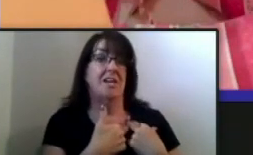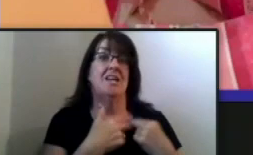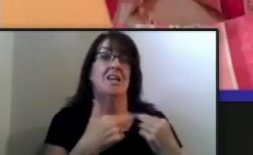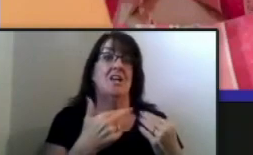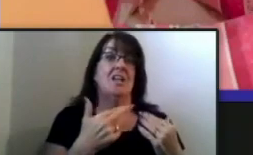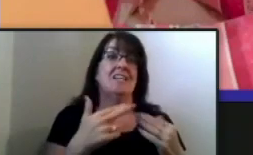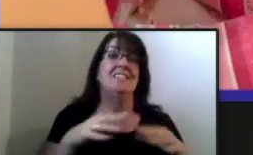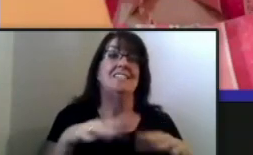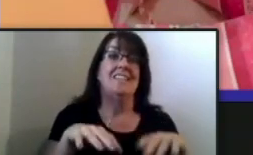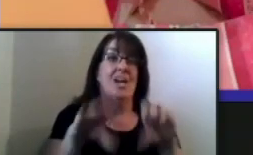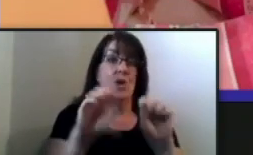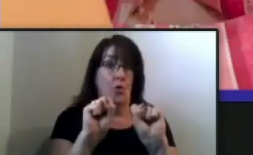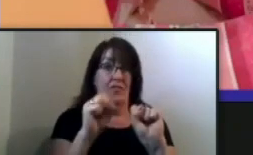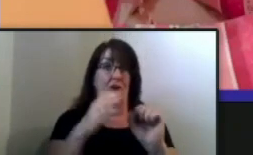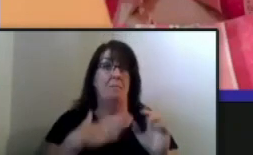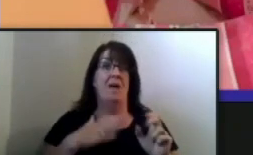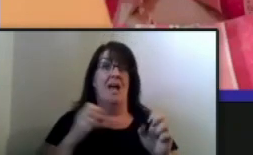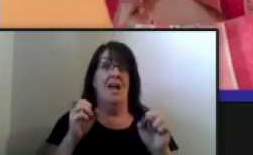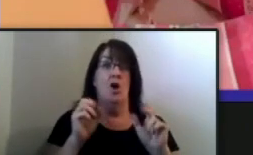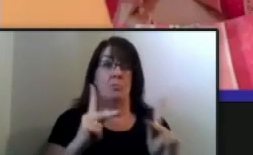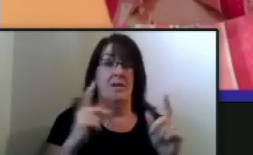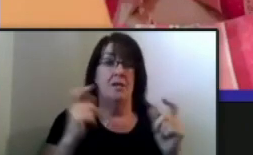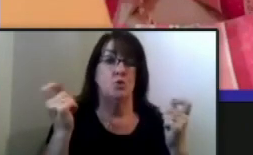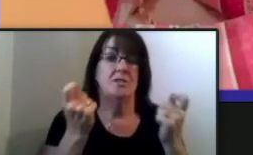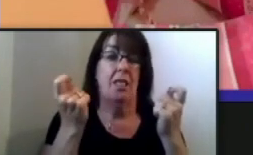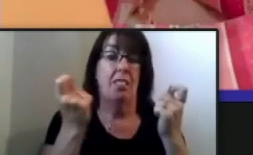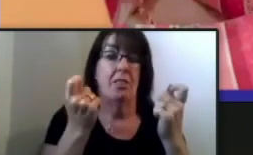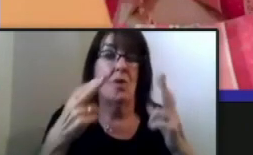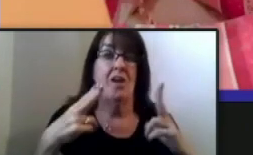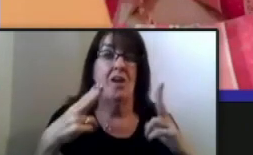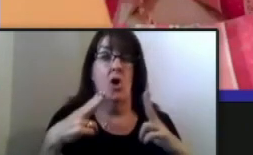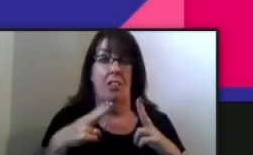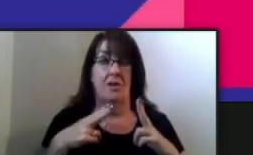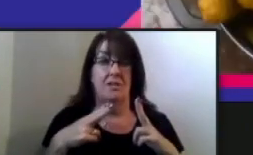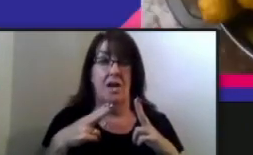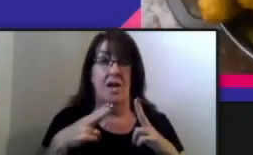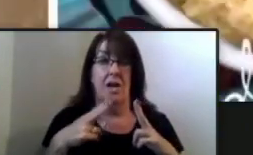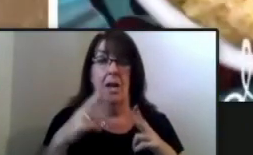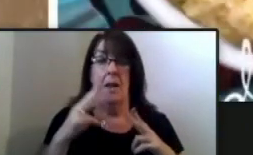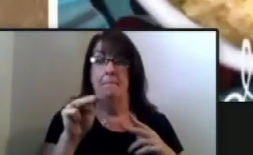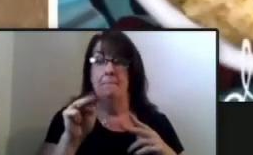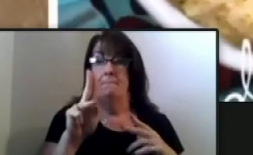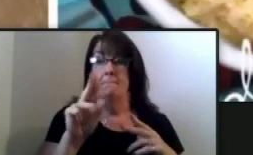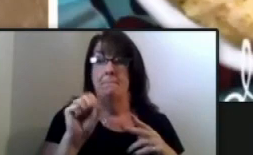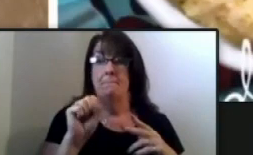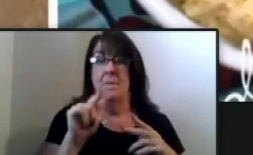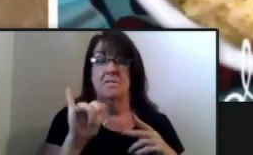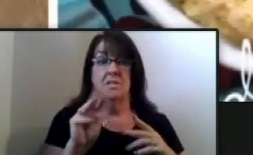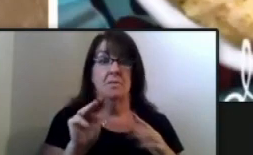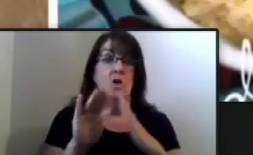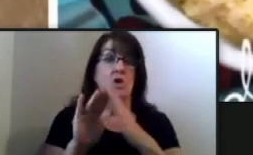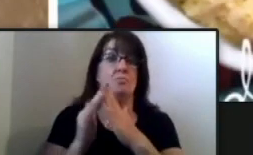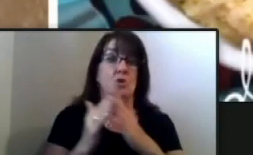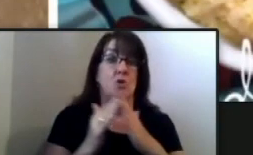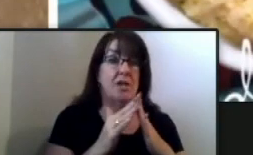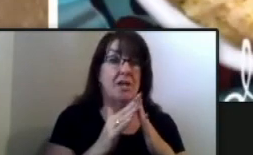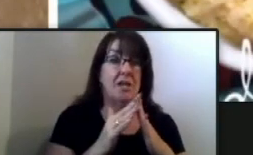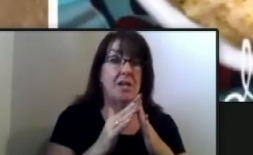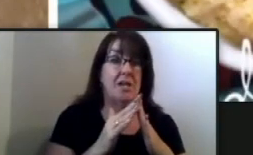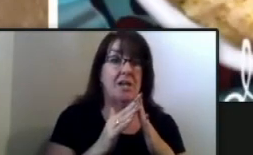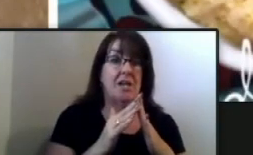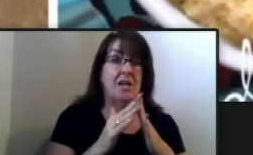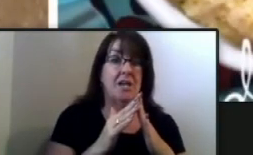our opportunity to celebrate our holidays. The Muslim community of Detroit has been organizing for the